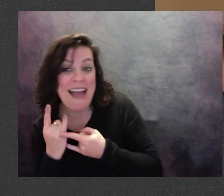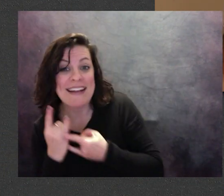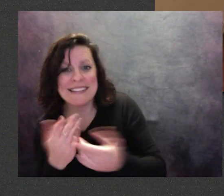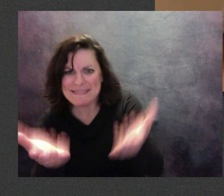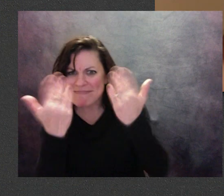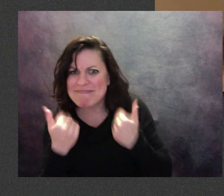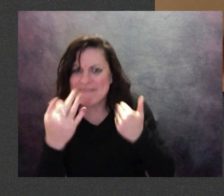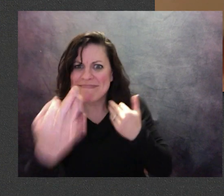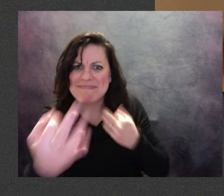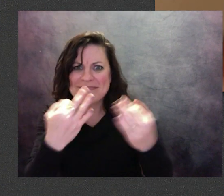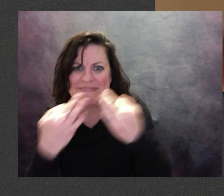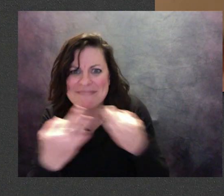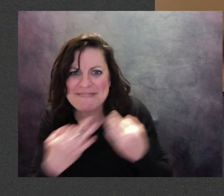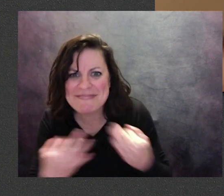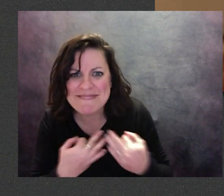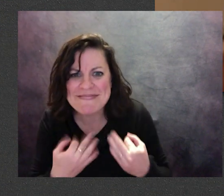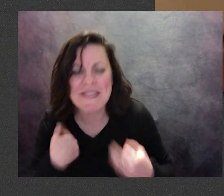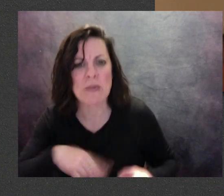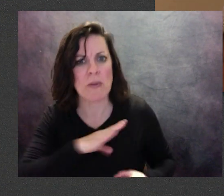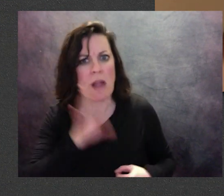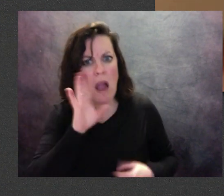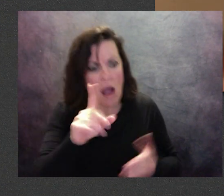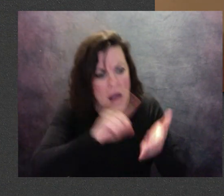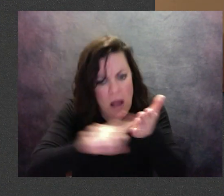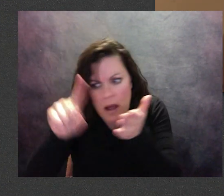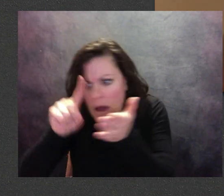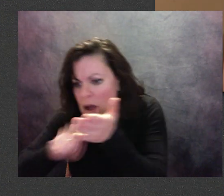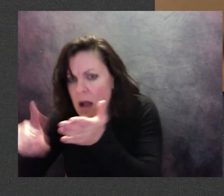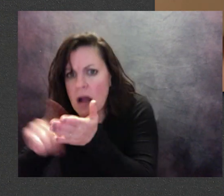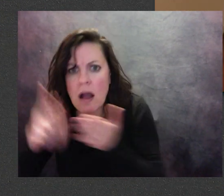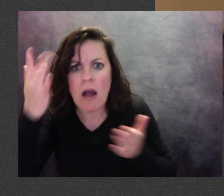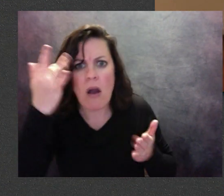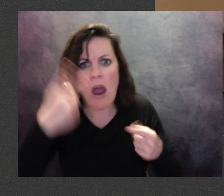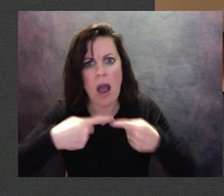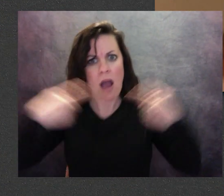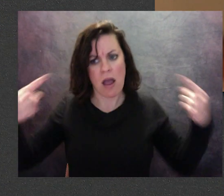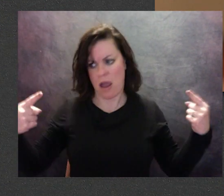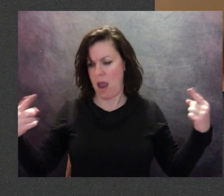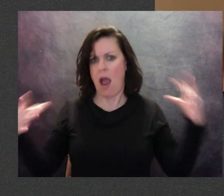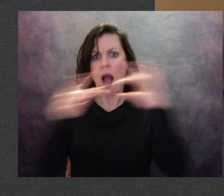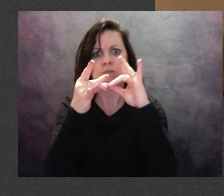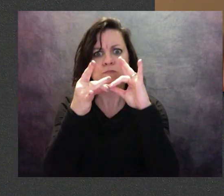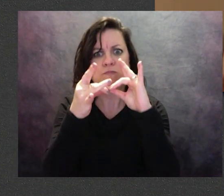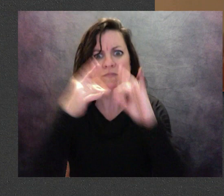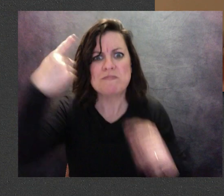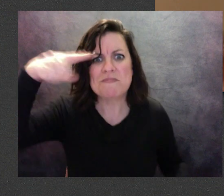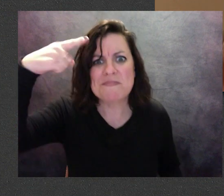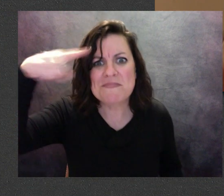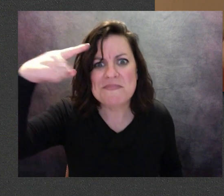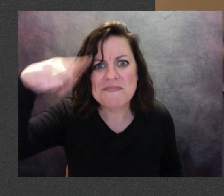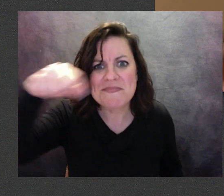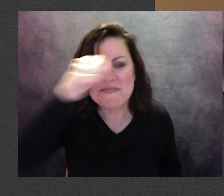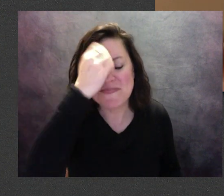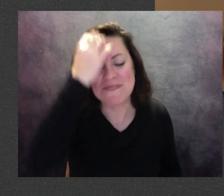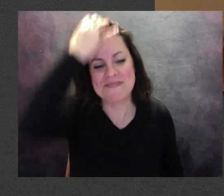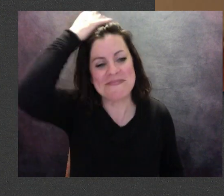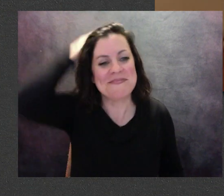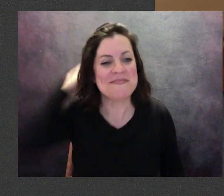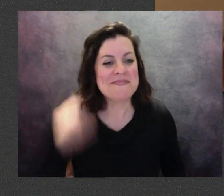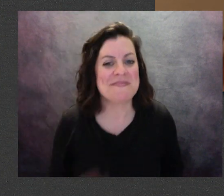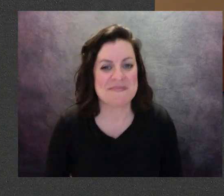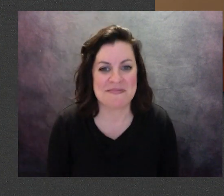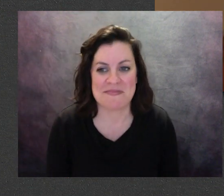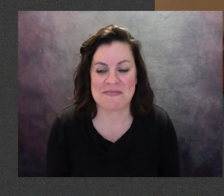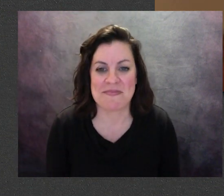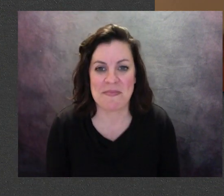magnets, tell me all the facts. We will find out more about why opposites attract. Did you